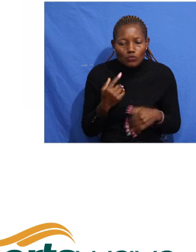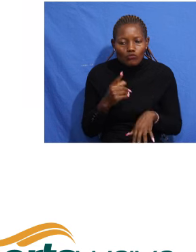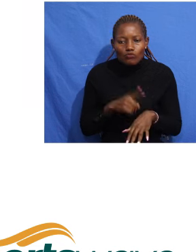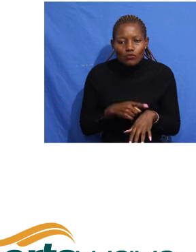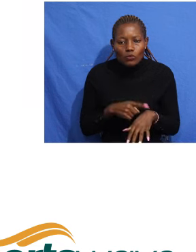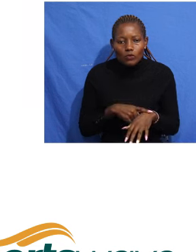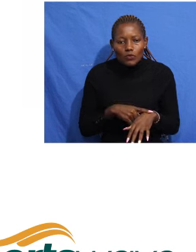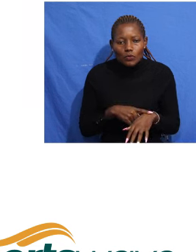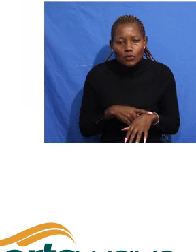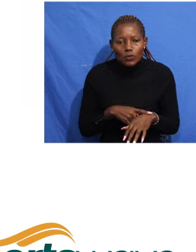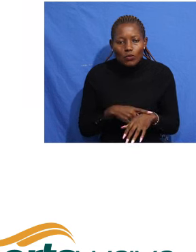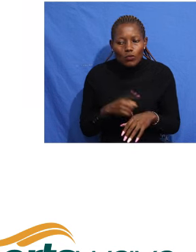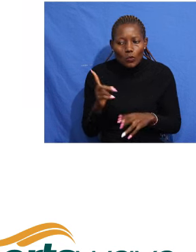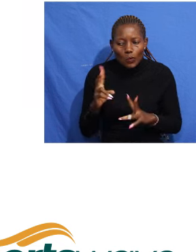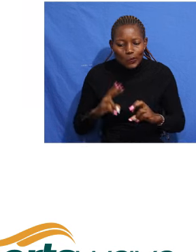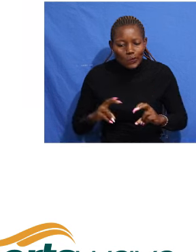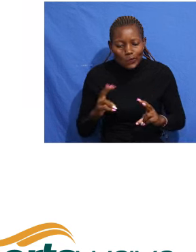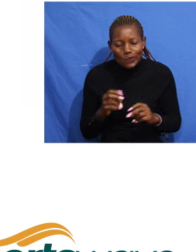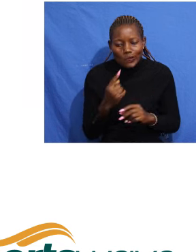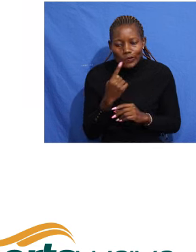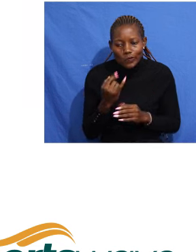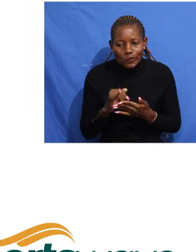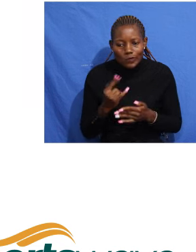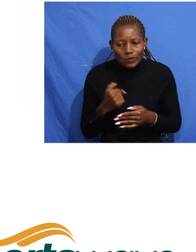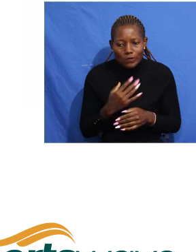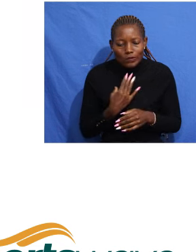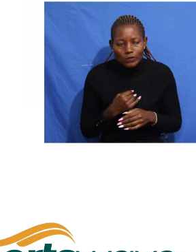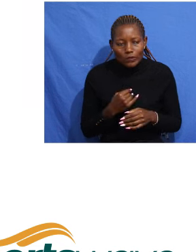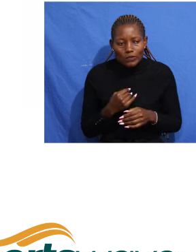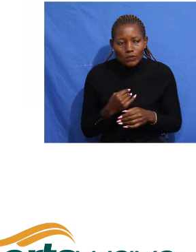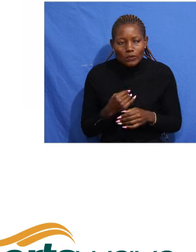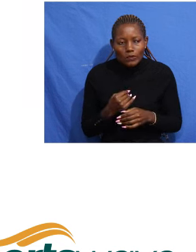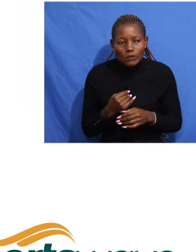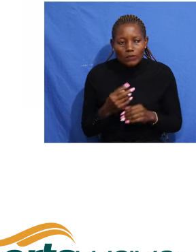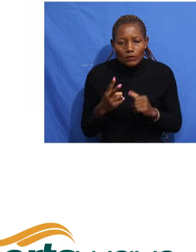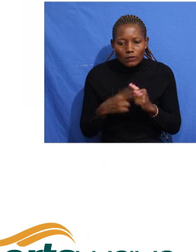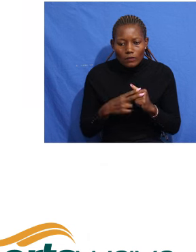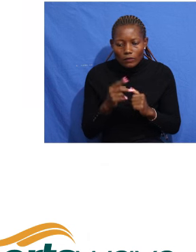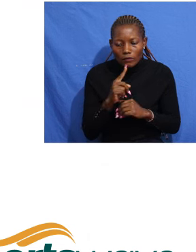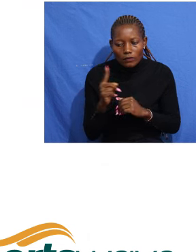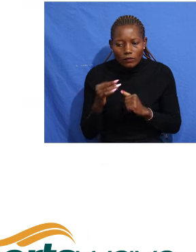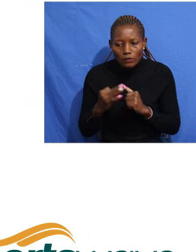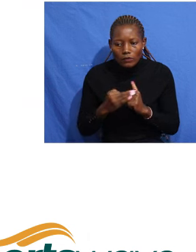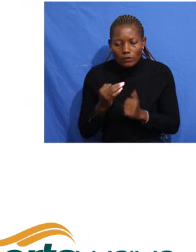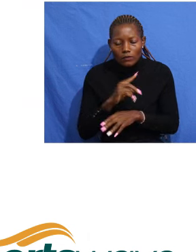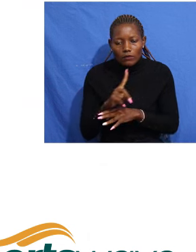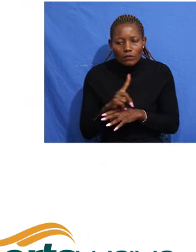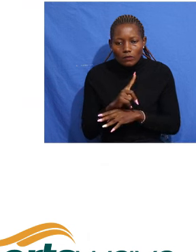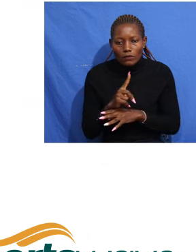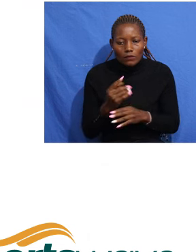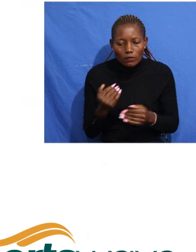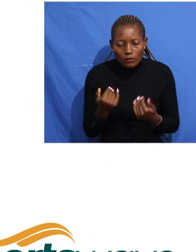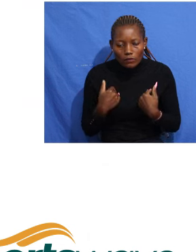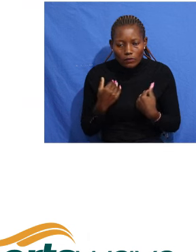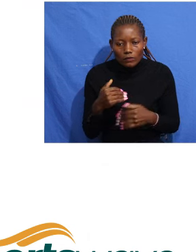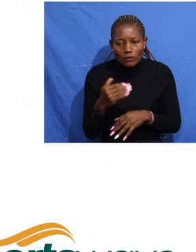So many studies shows that we need at least 7 to 8 hours of sleep per day. And all the other